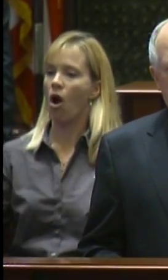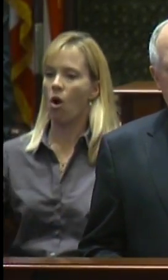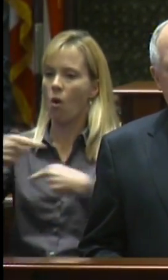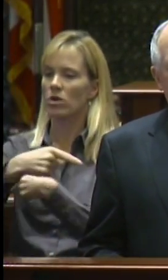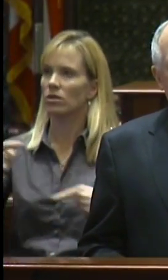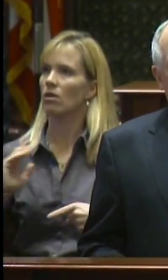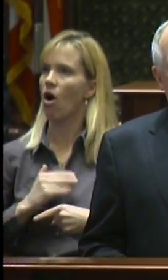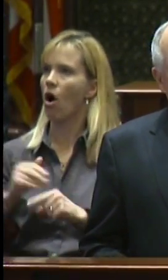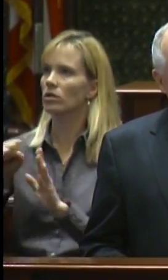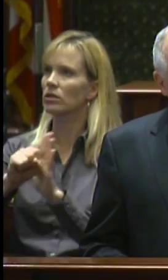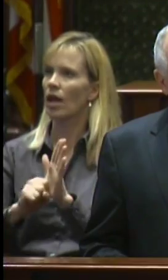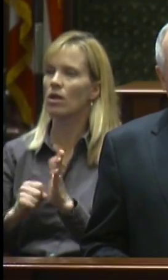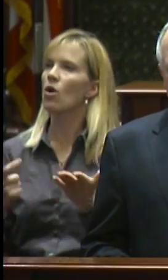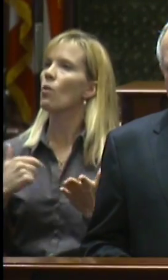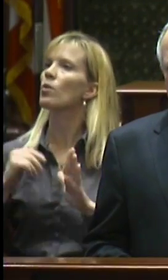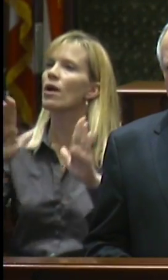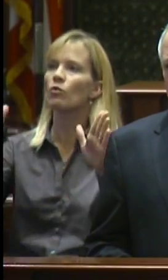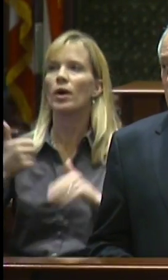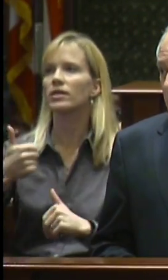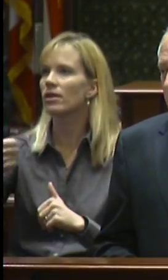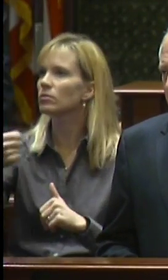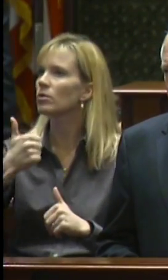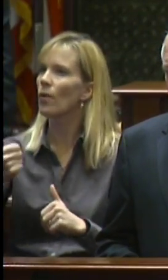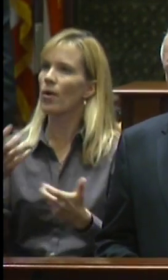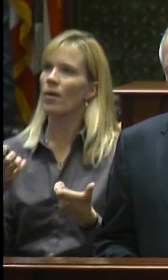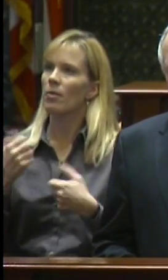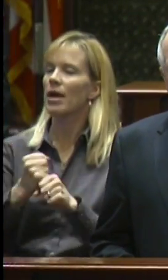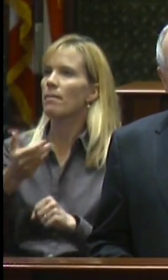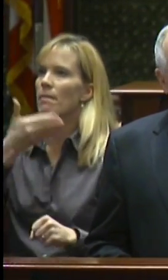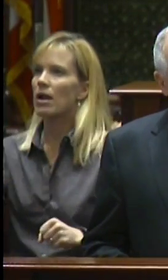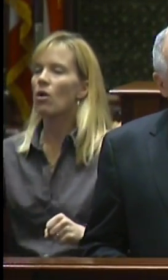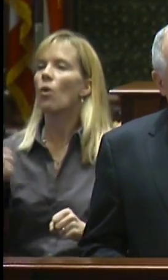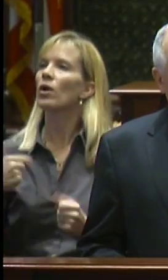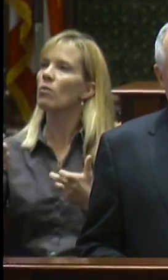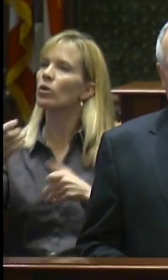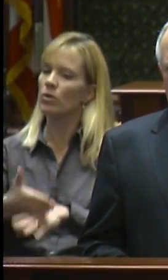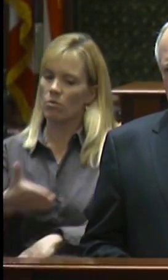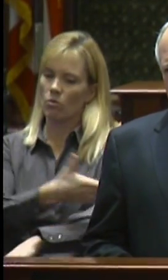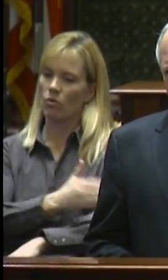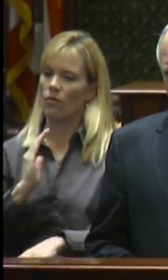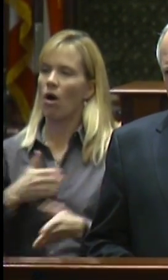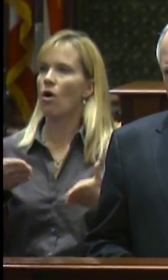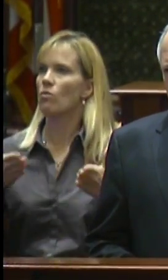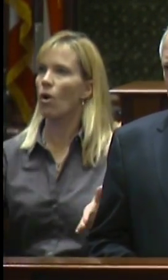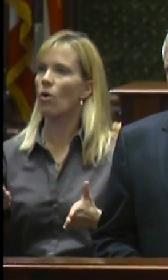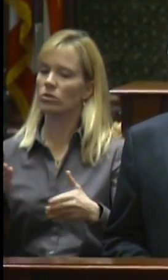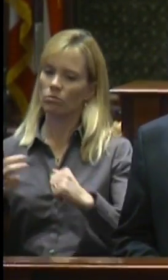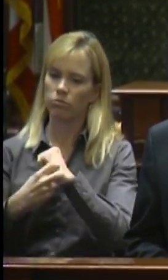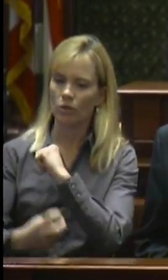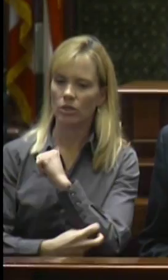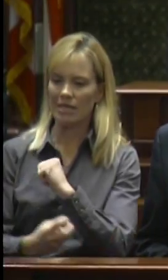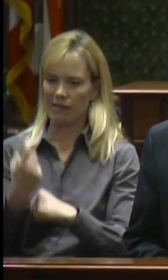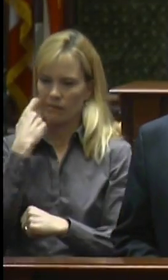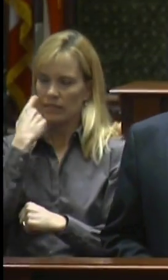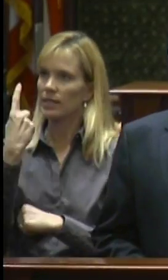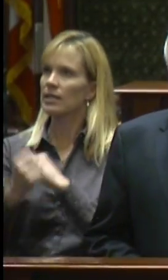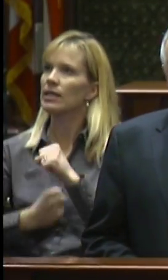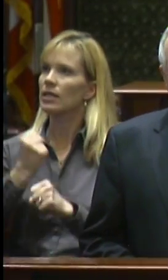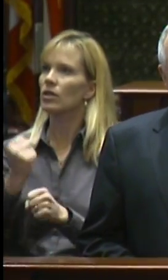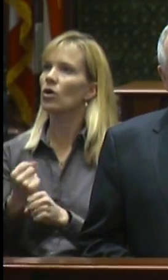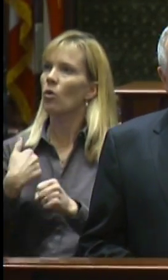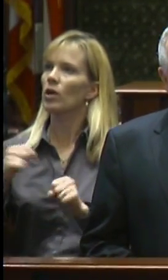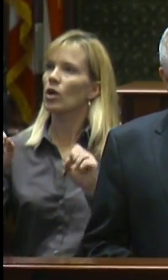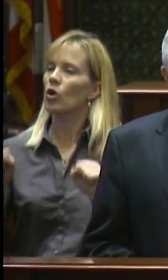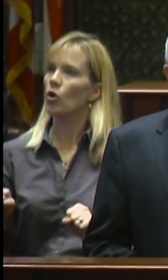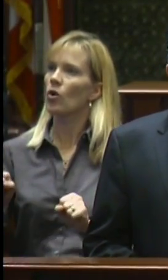our state. We have great transportation. We want to make it better. We want to improve our roads and bridges. This past year, we were